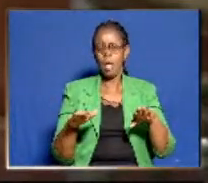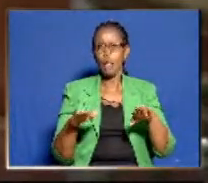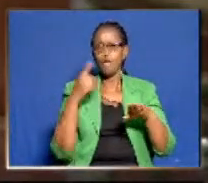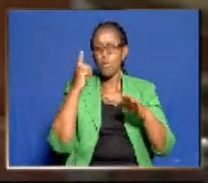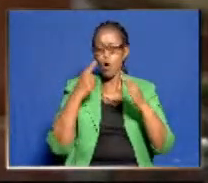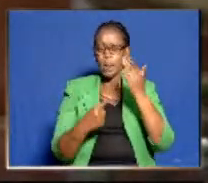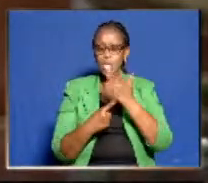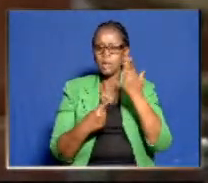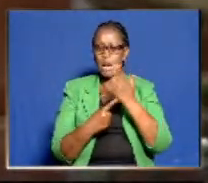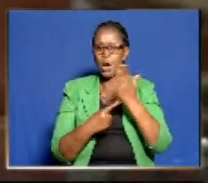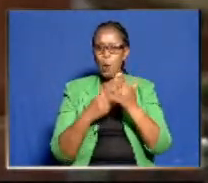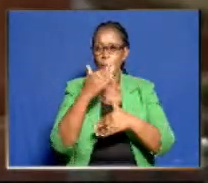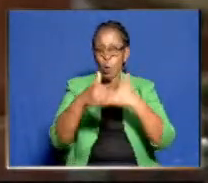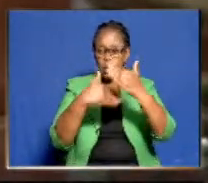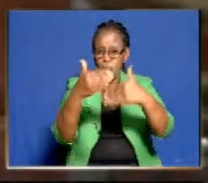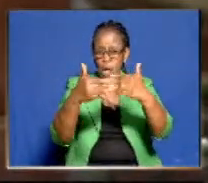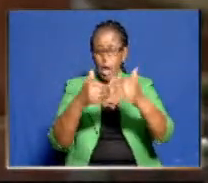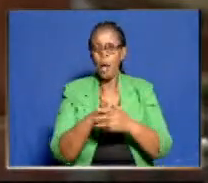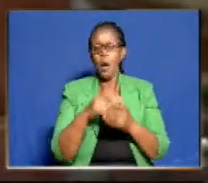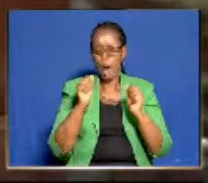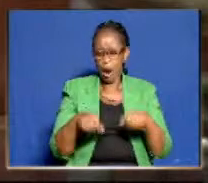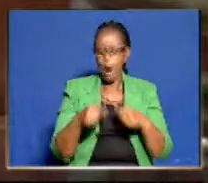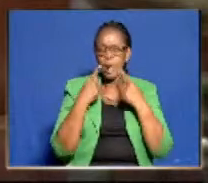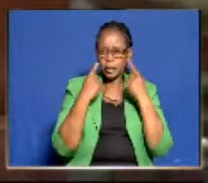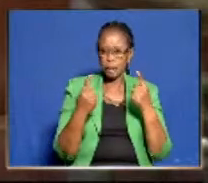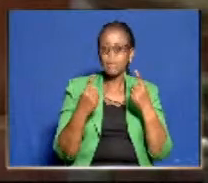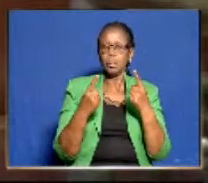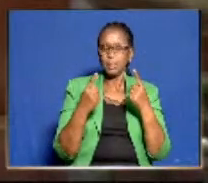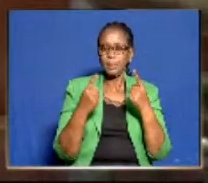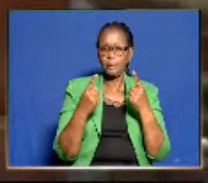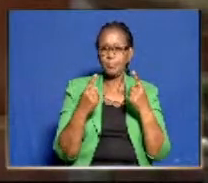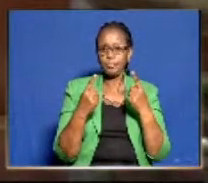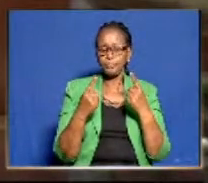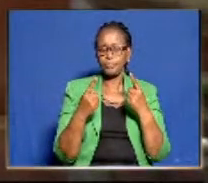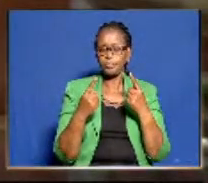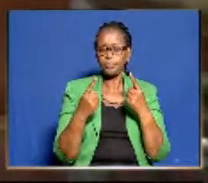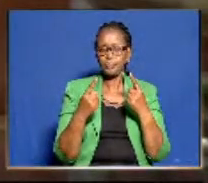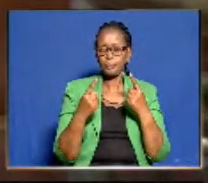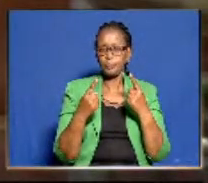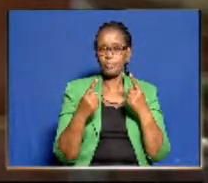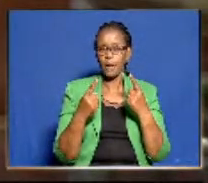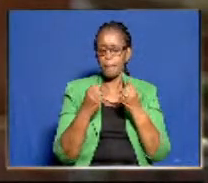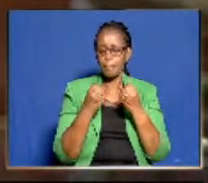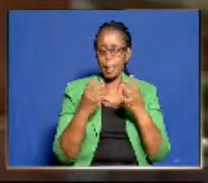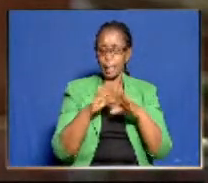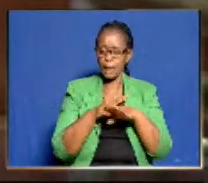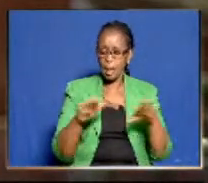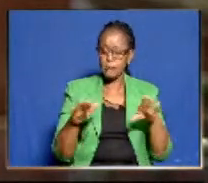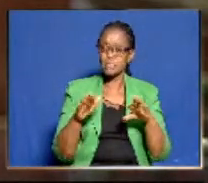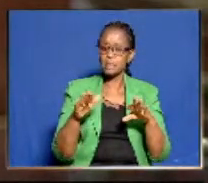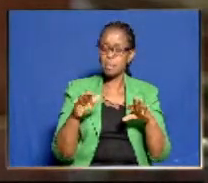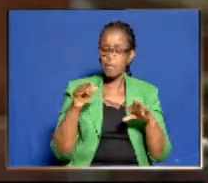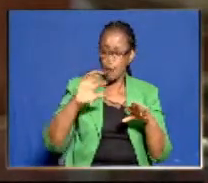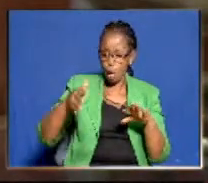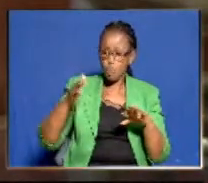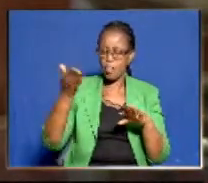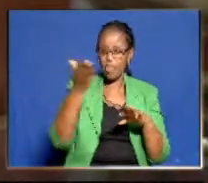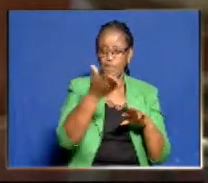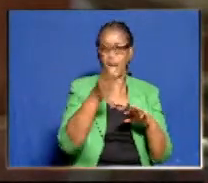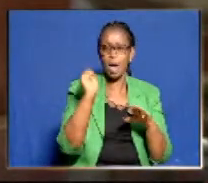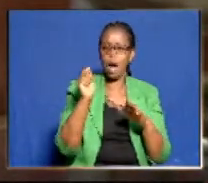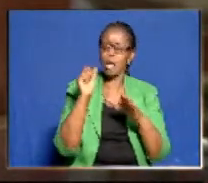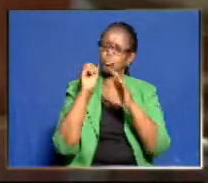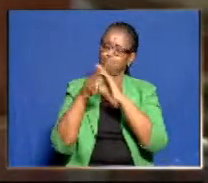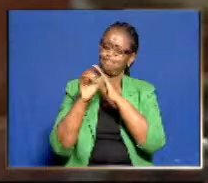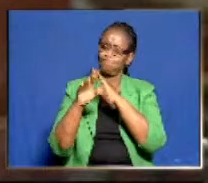digitalization process, so that we can see as many of our land in our counties being digitized. Those who have tried to experience